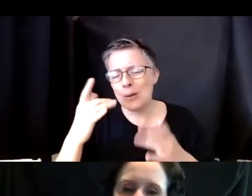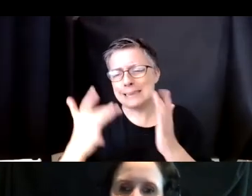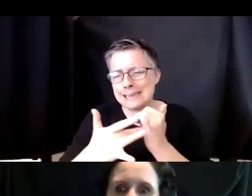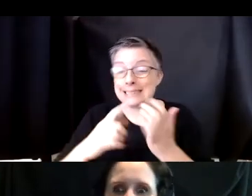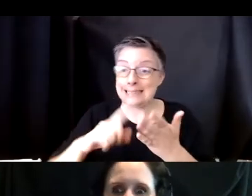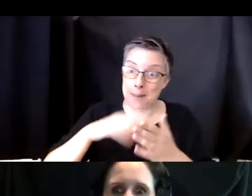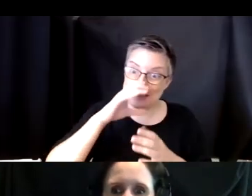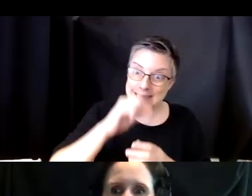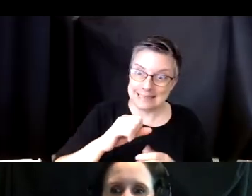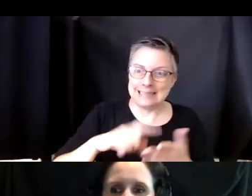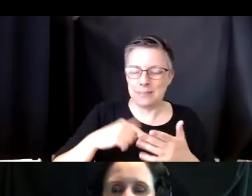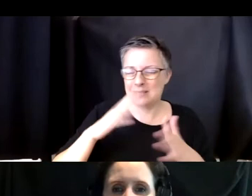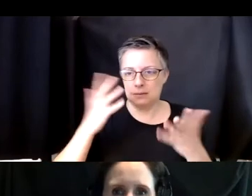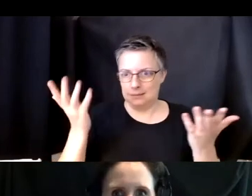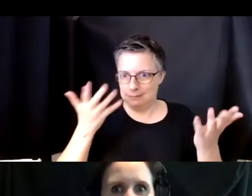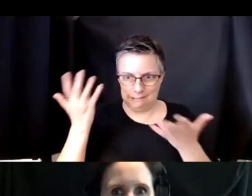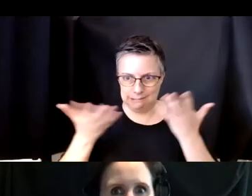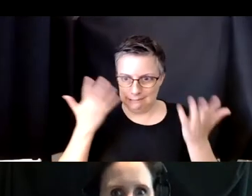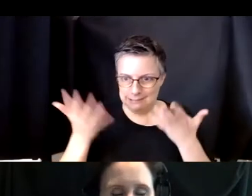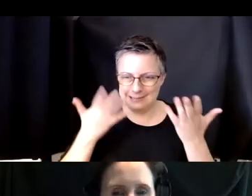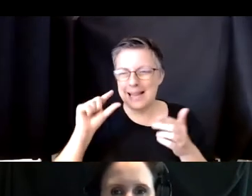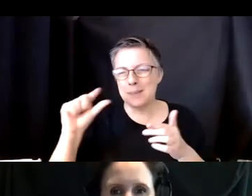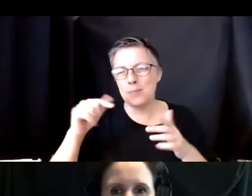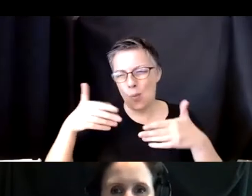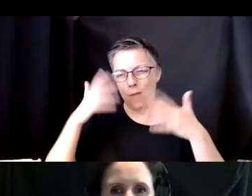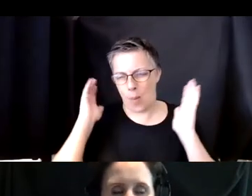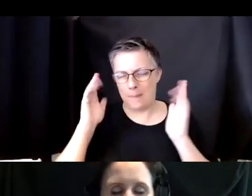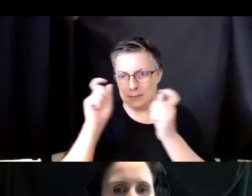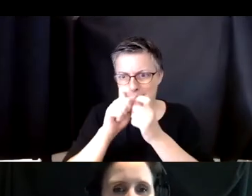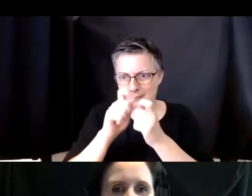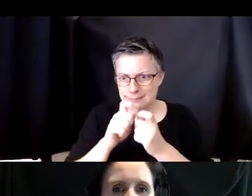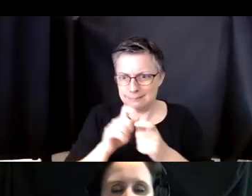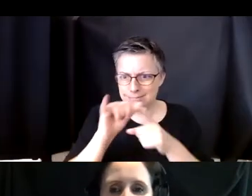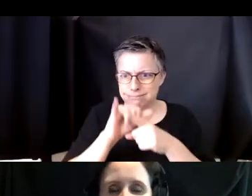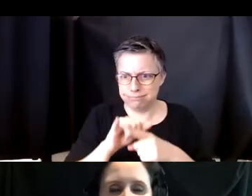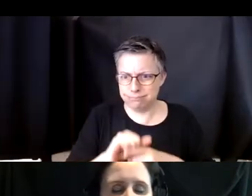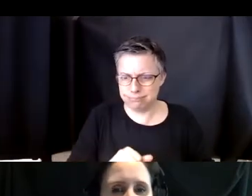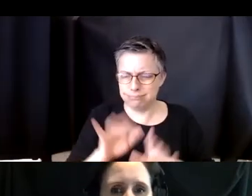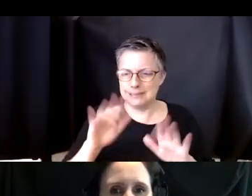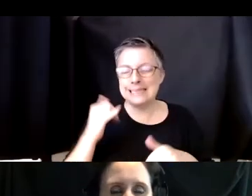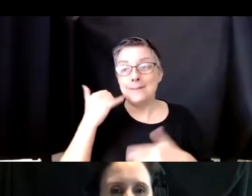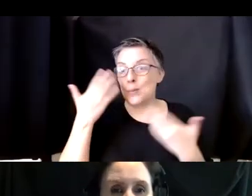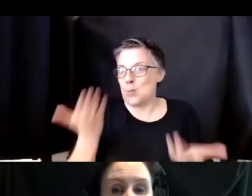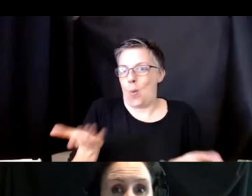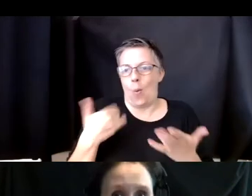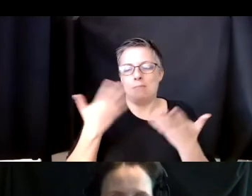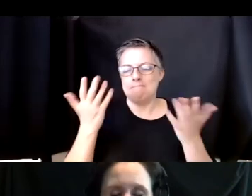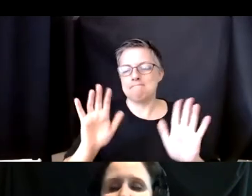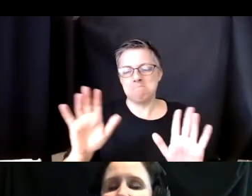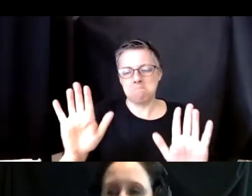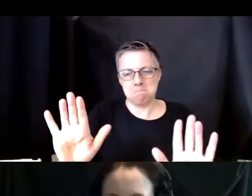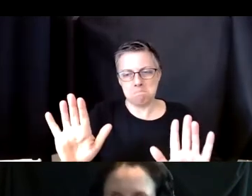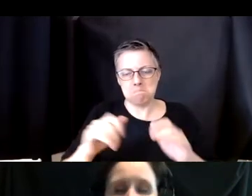interesting, and sometimes it's just a bit overwhelming if you are not familiar with all of these different options in the first